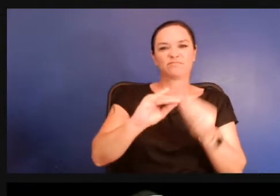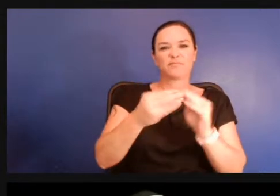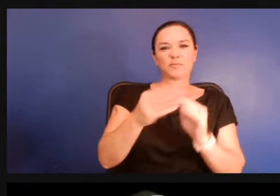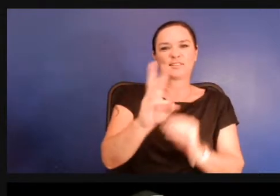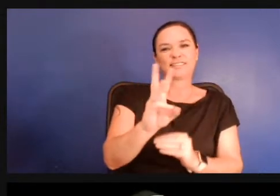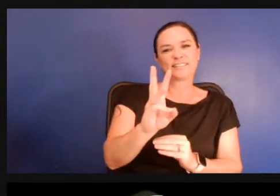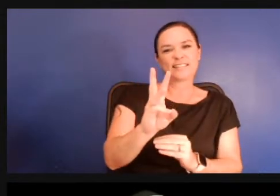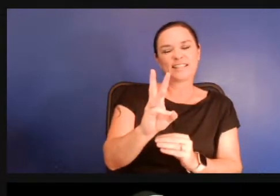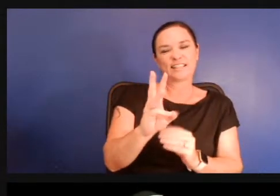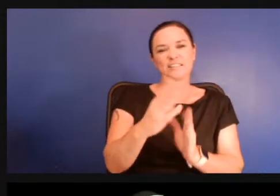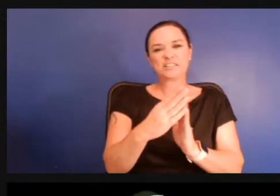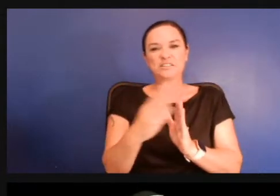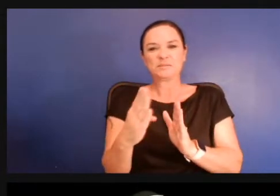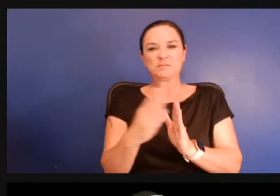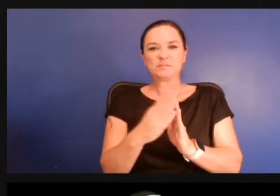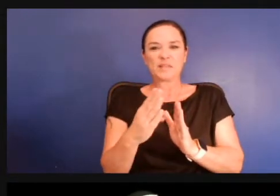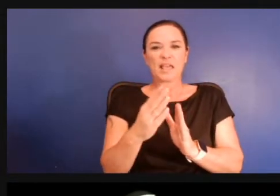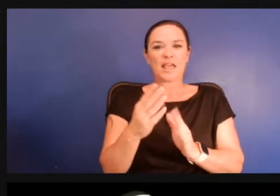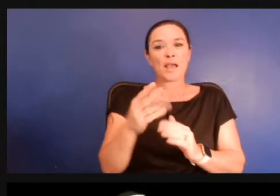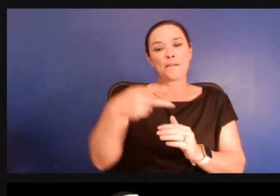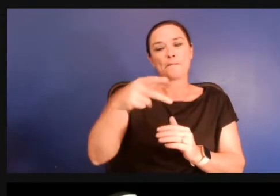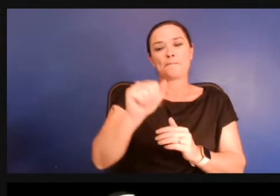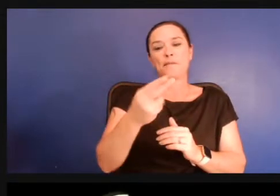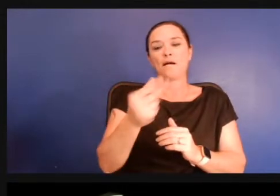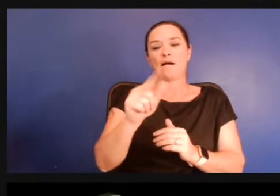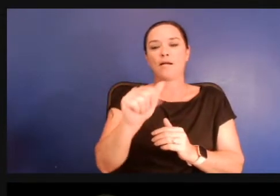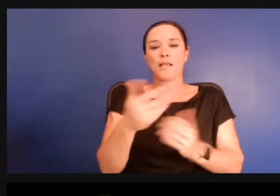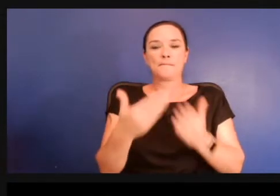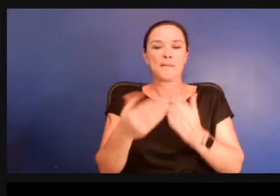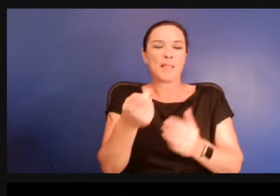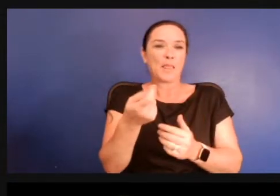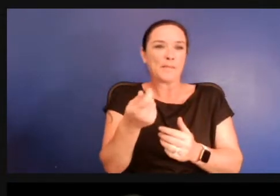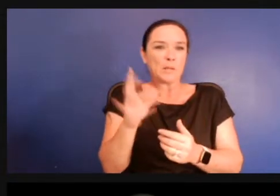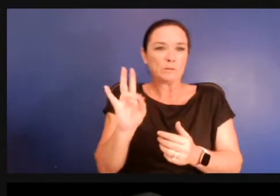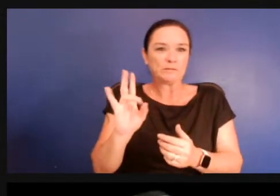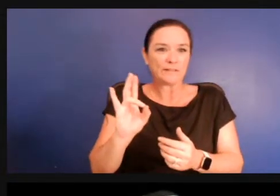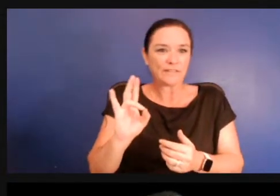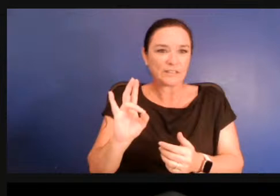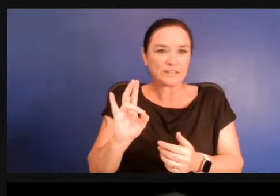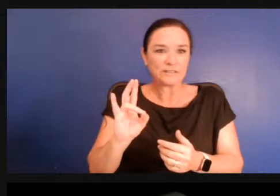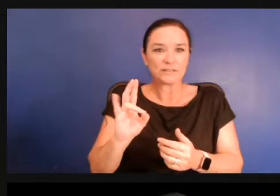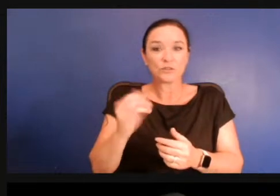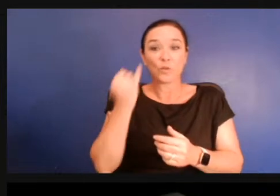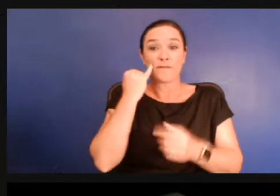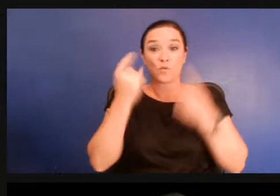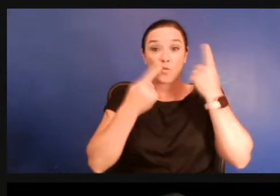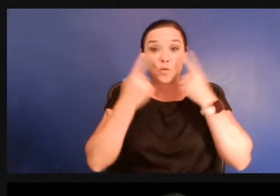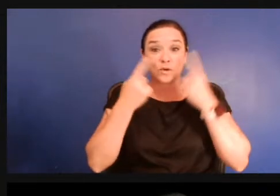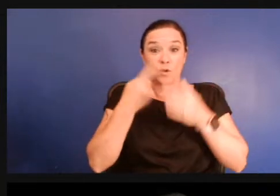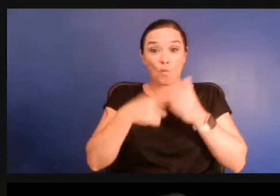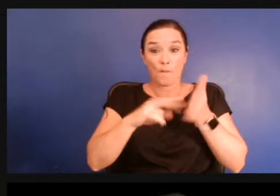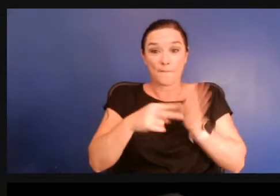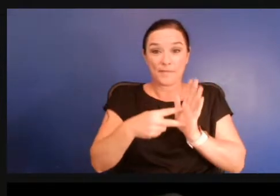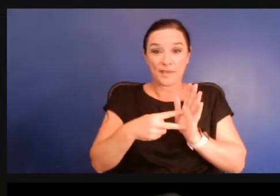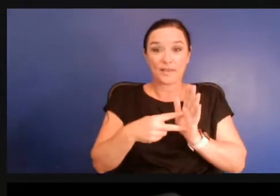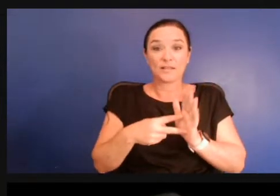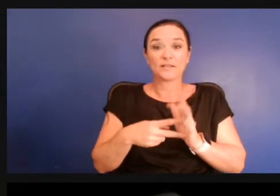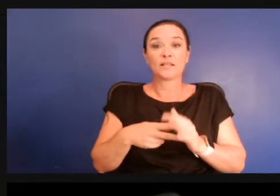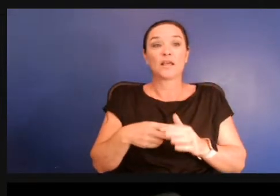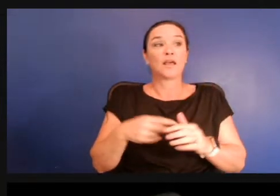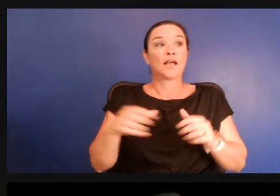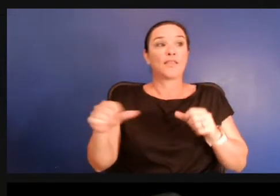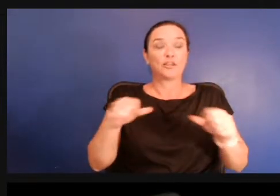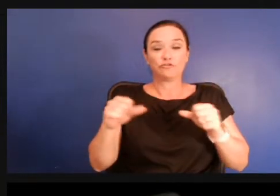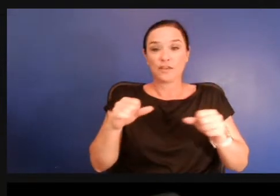right above it. In Pāhala, you might have had some of these 7s as well. Right. But so in case you're wondering what that means, shaking would be strong to